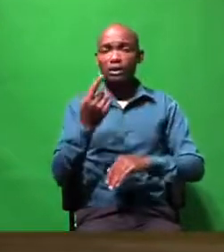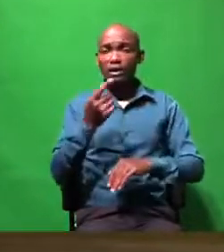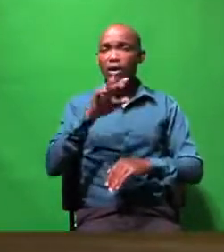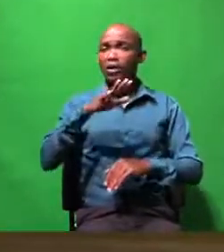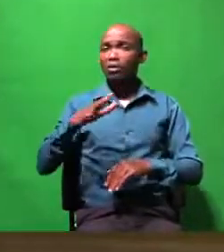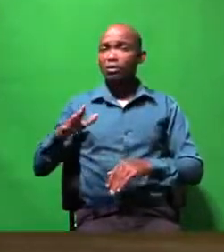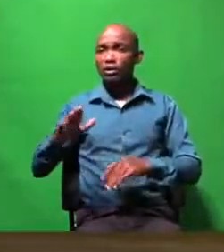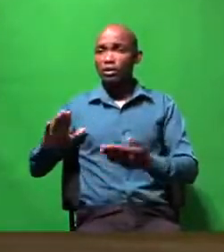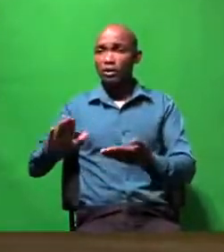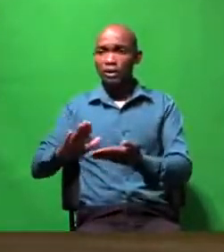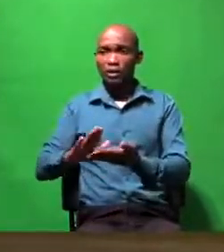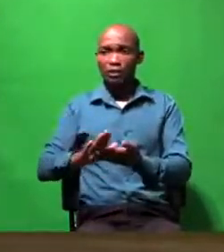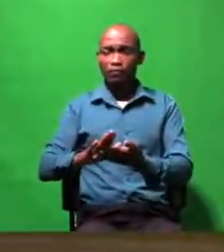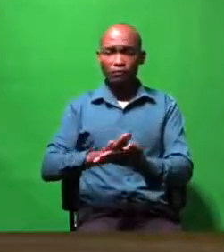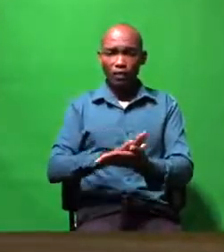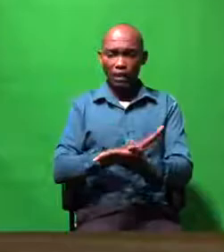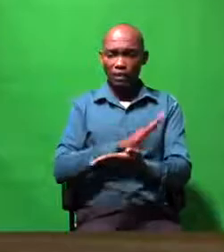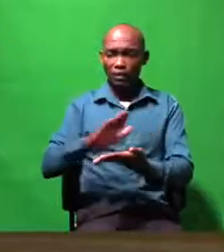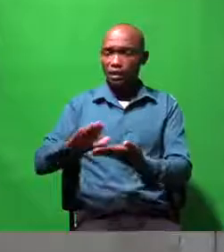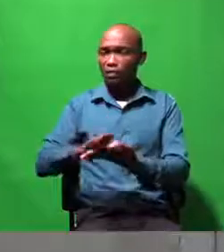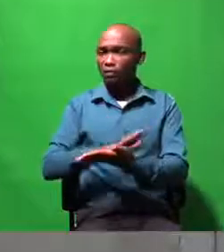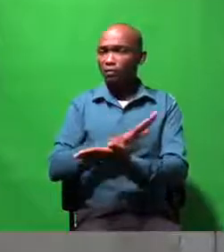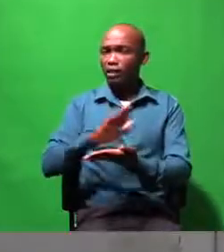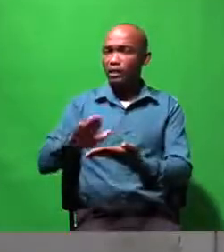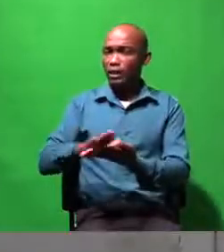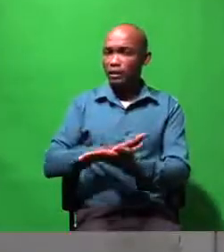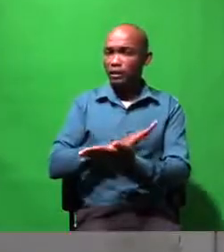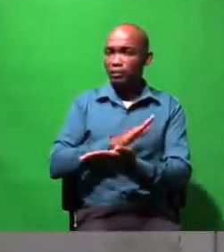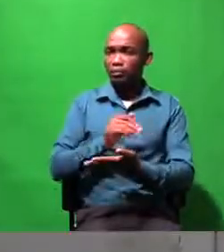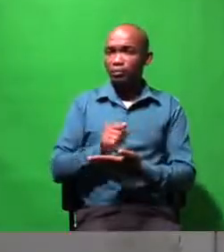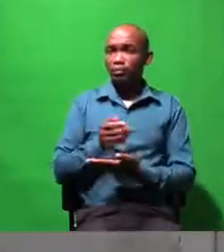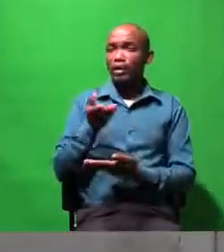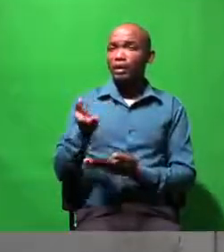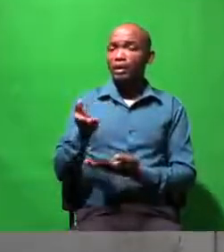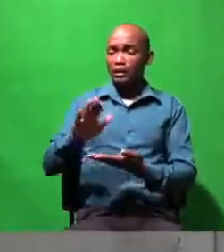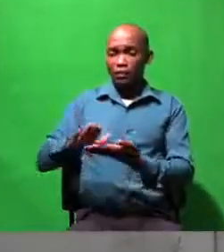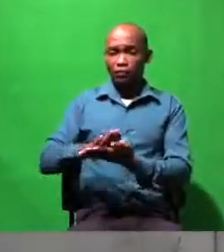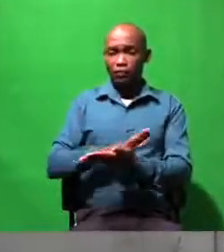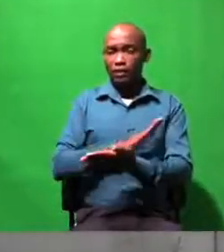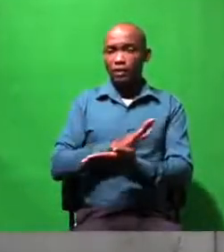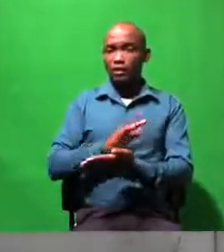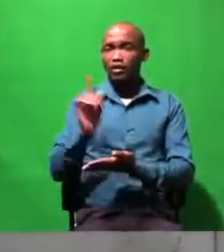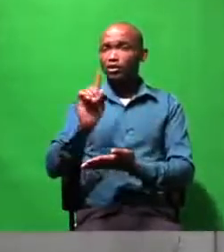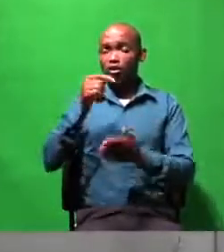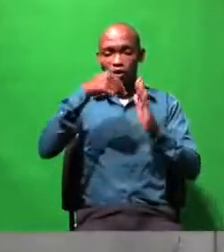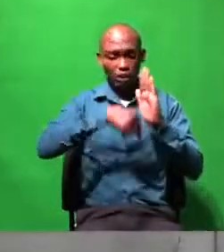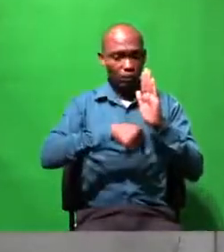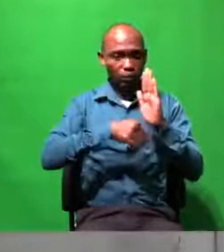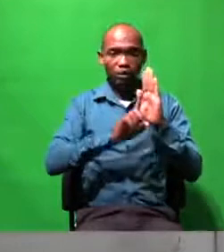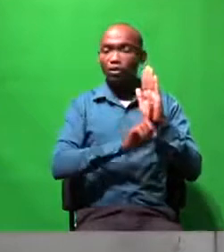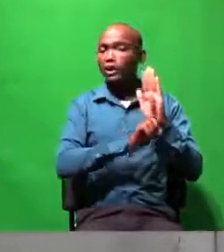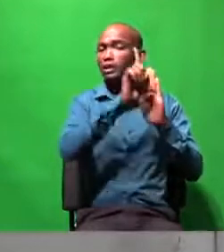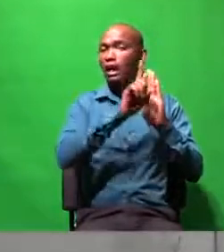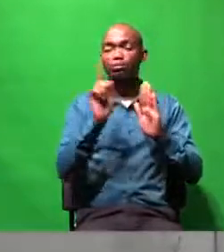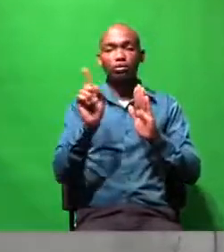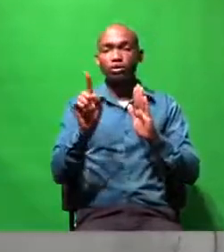land. There is a flat land. So this is flat land, no deepness, no rising up can